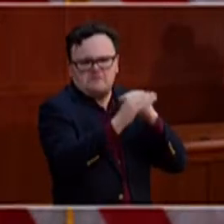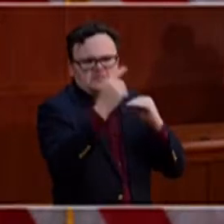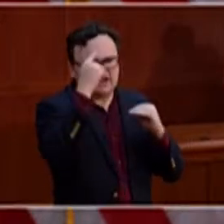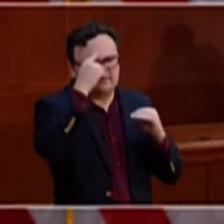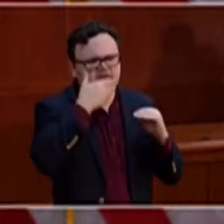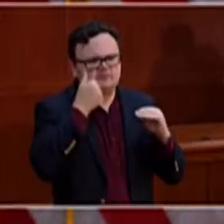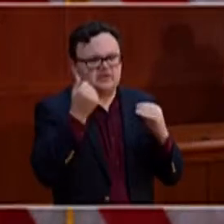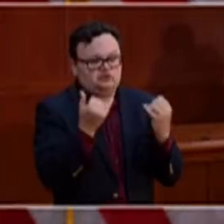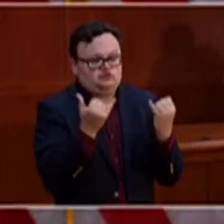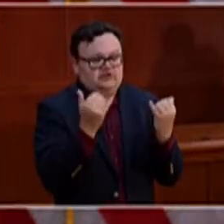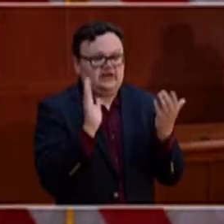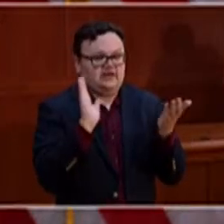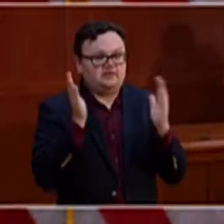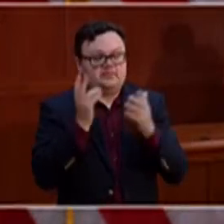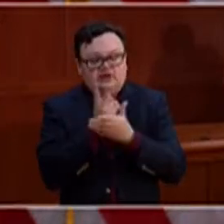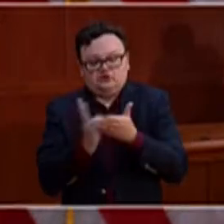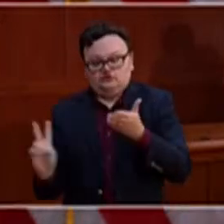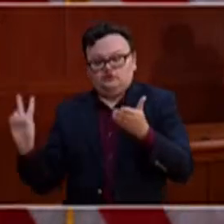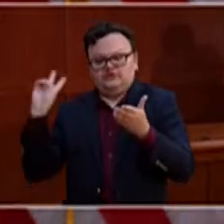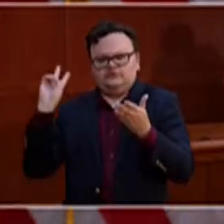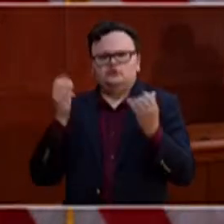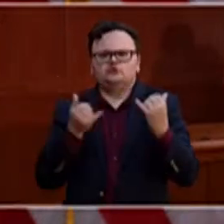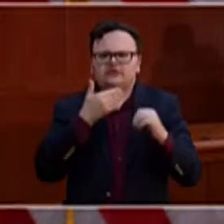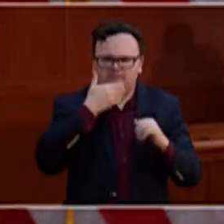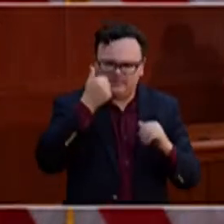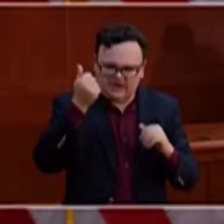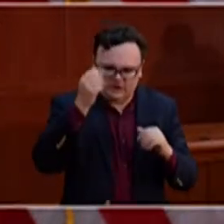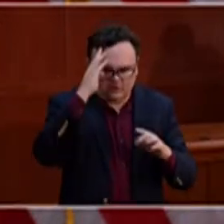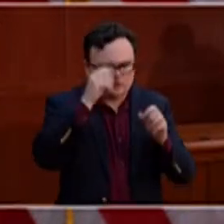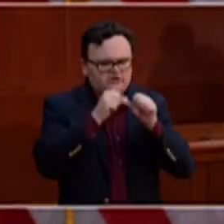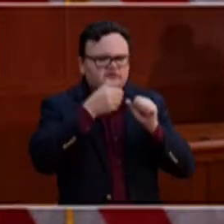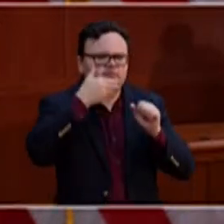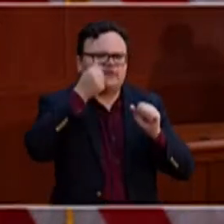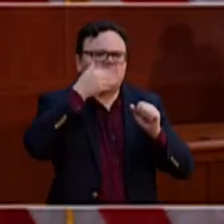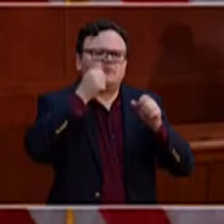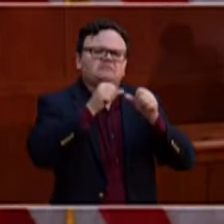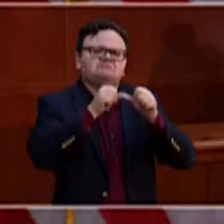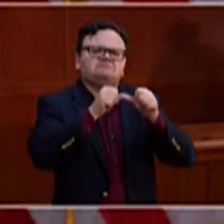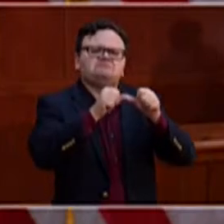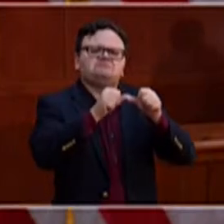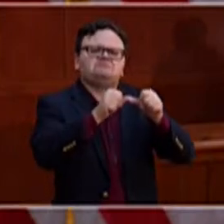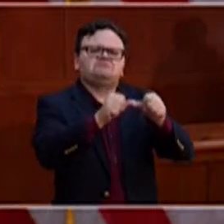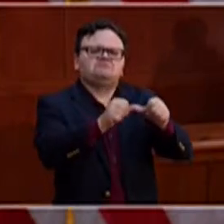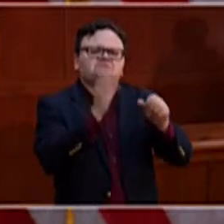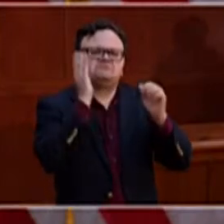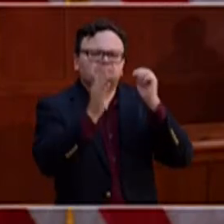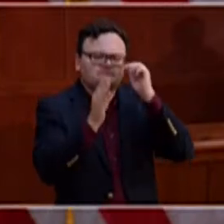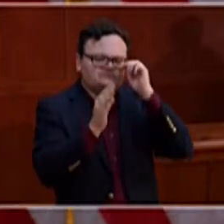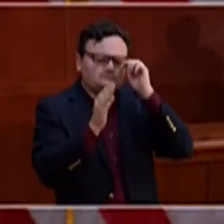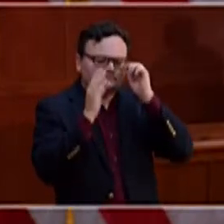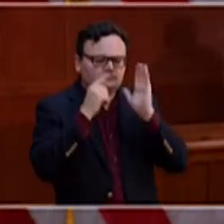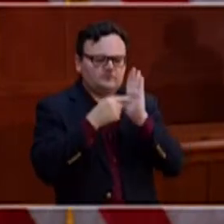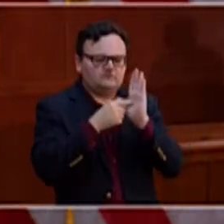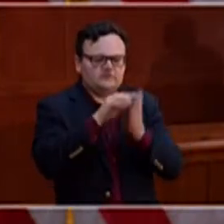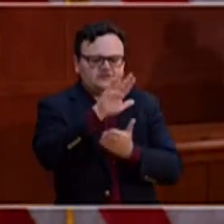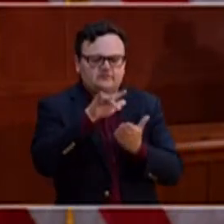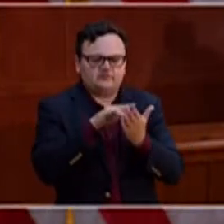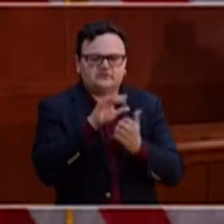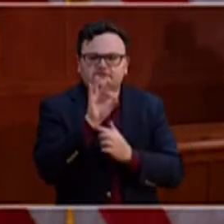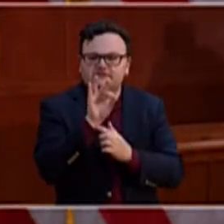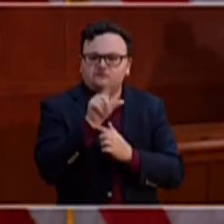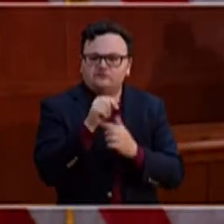than it was 2 weeks ago, and I think it will continue to improve. If you look at Central Florida, for example, we have counties